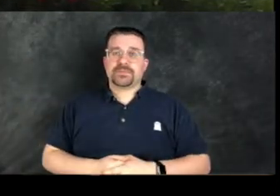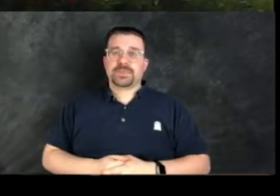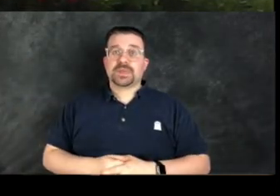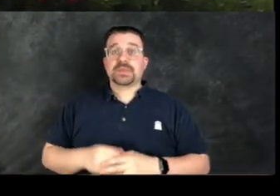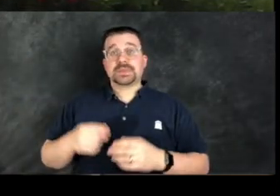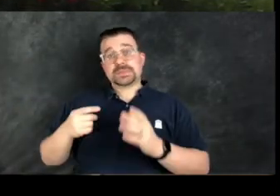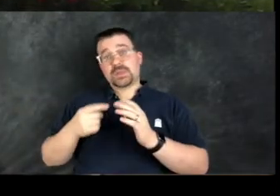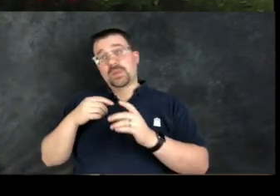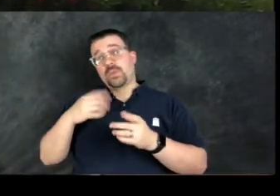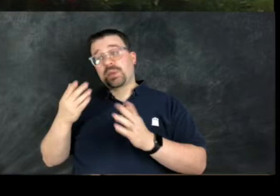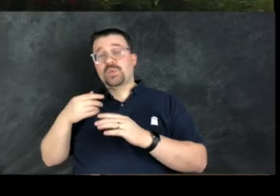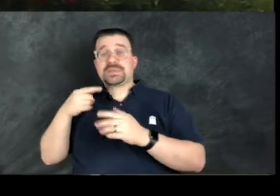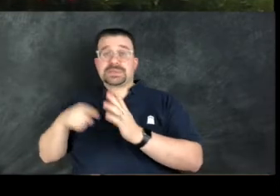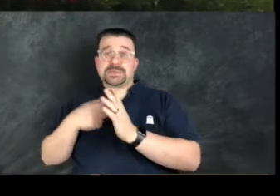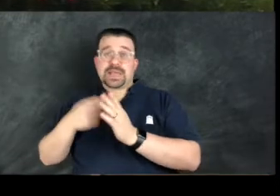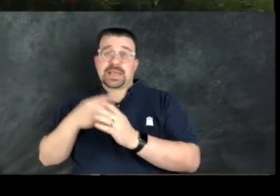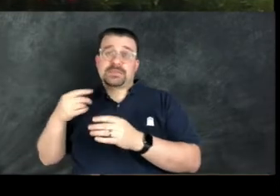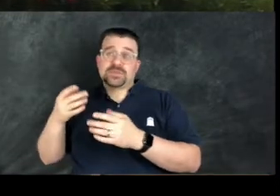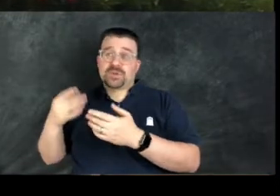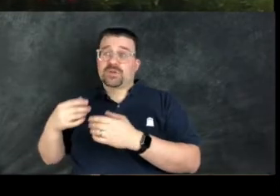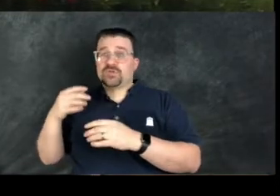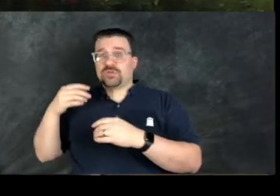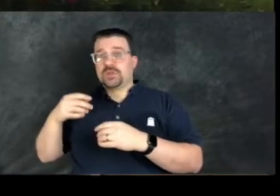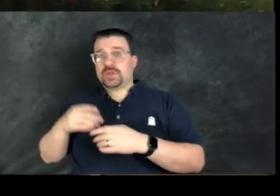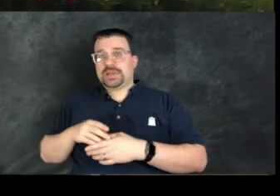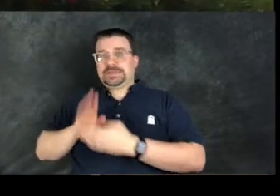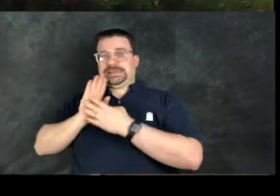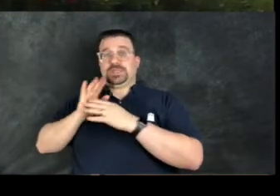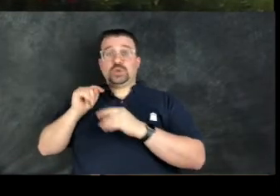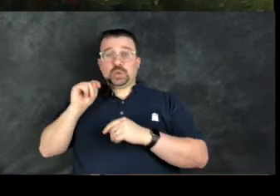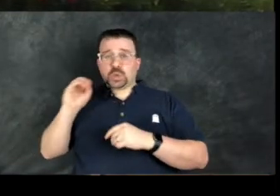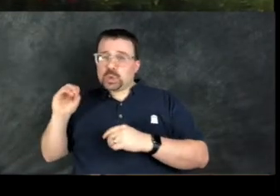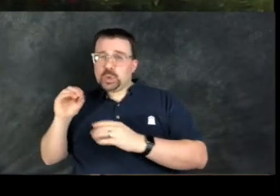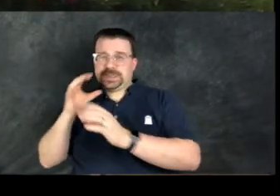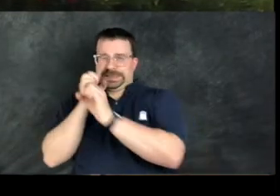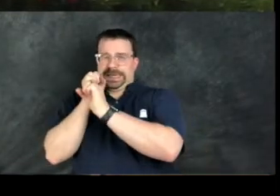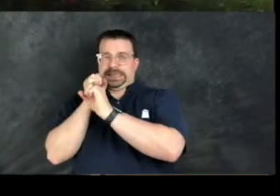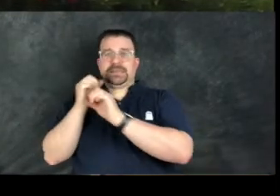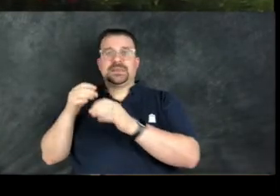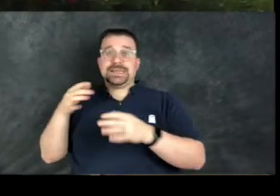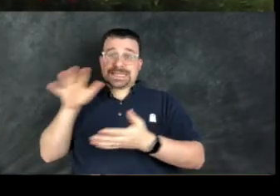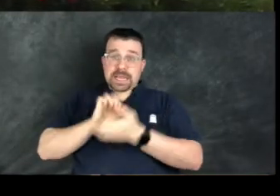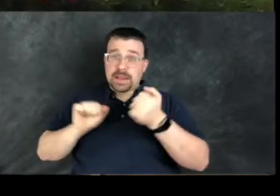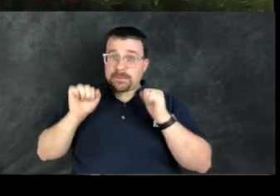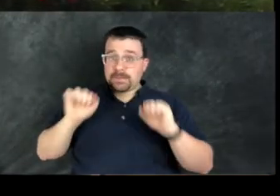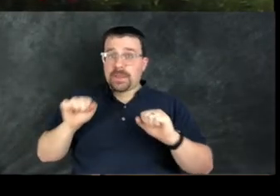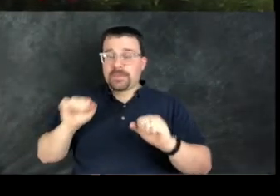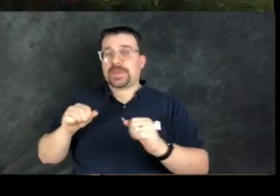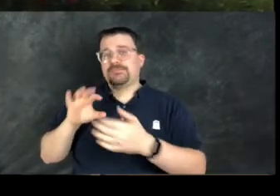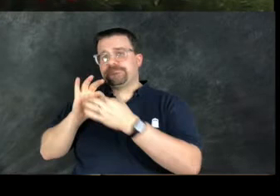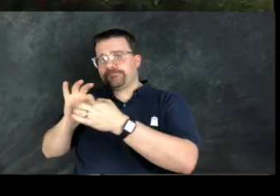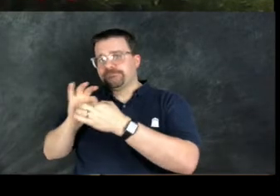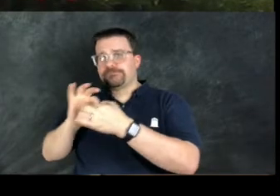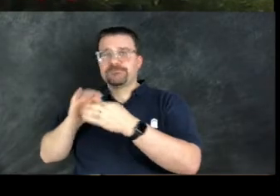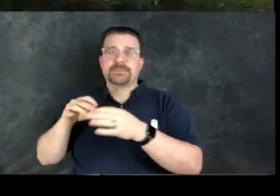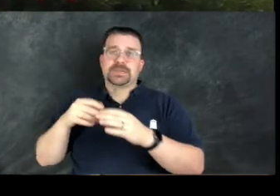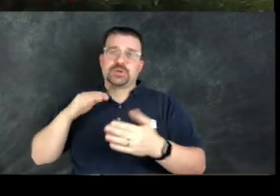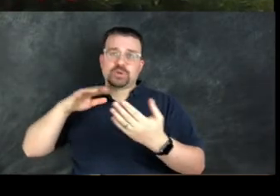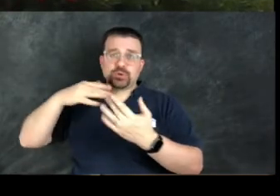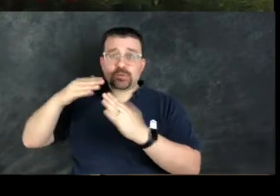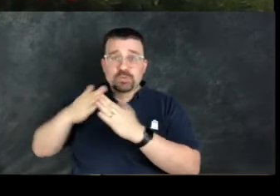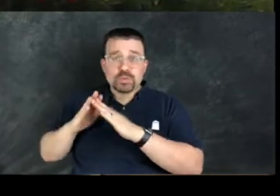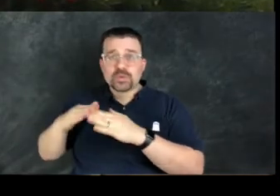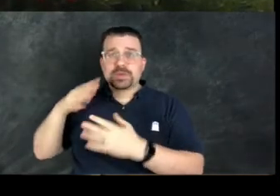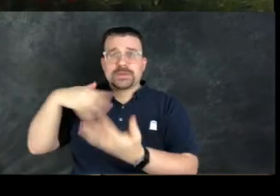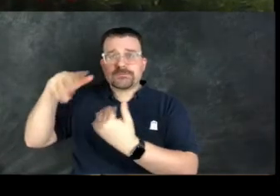our drawbridges too tightly around us, damaging the possibility of relationships and community that